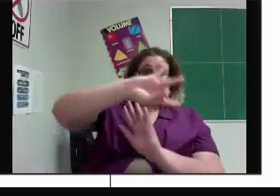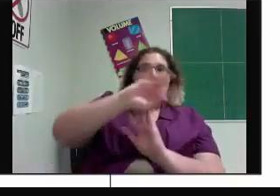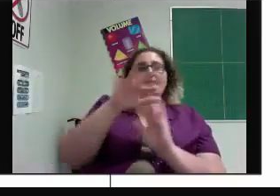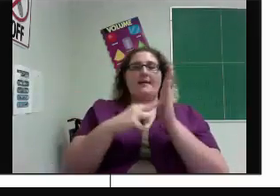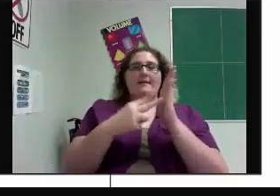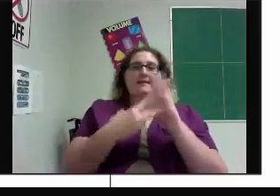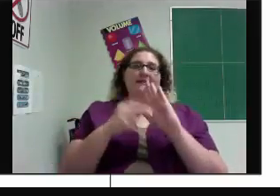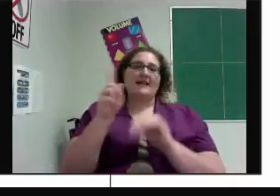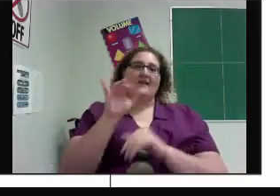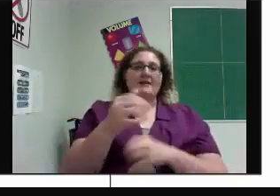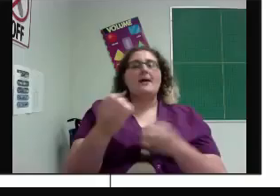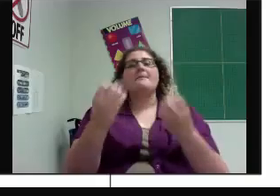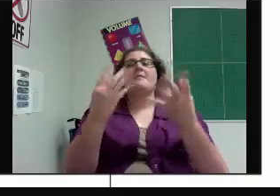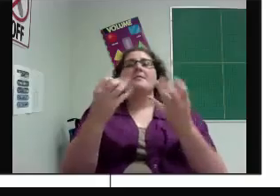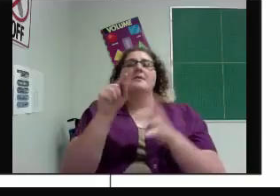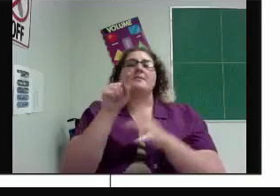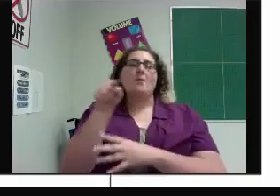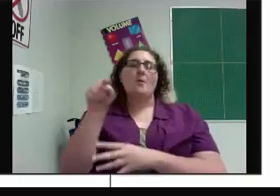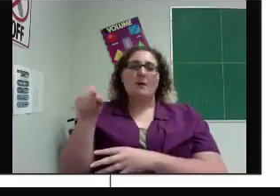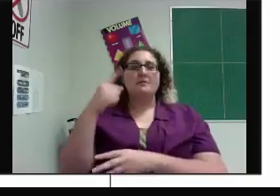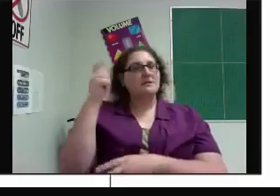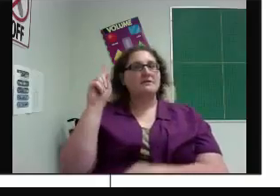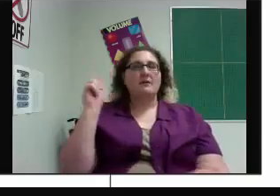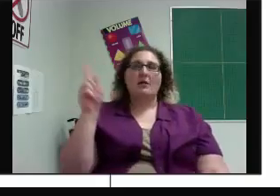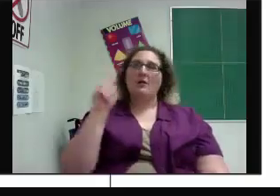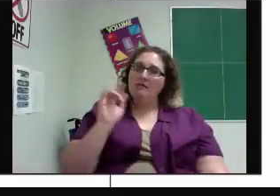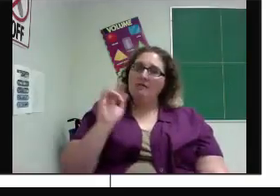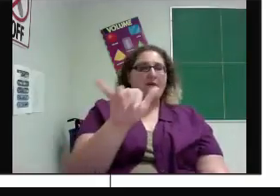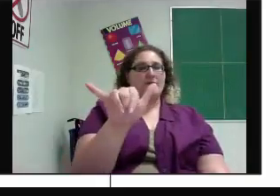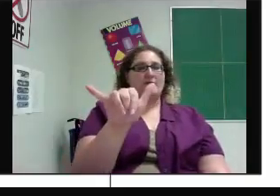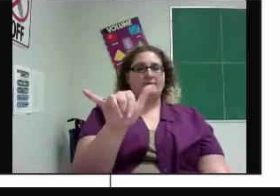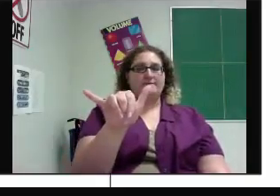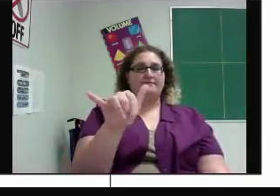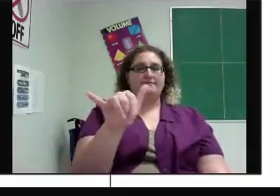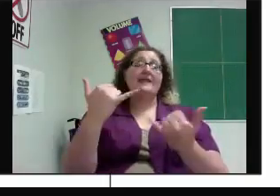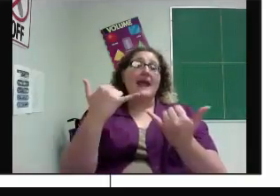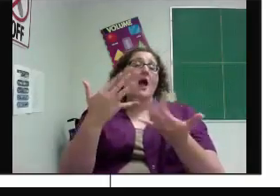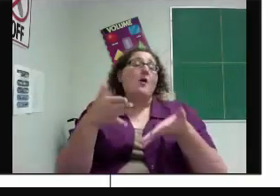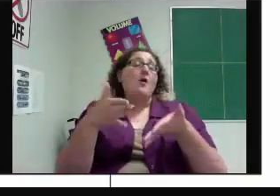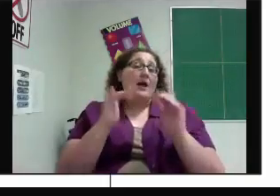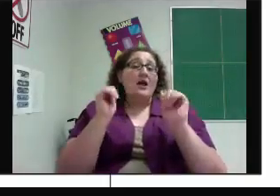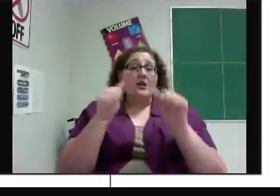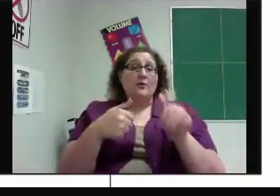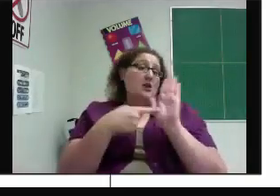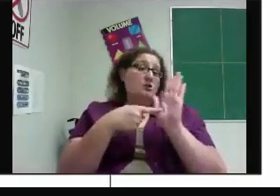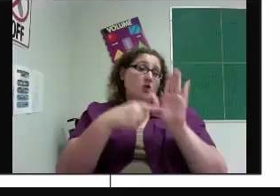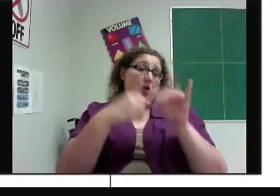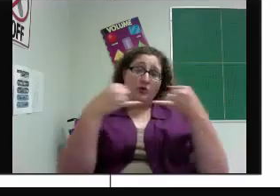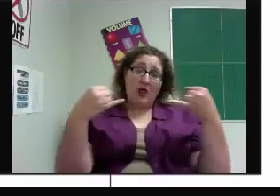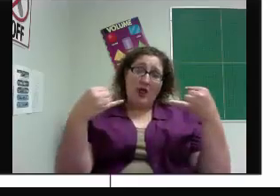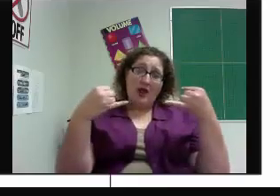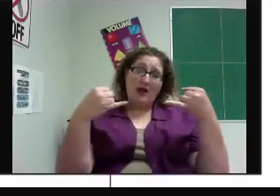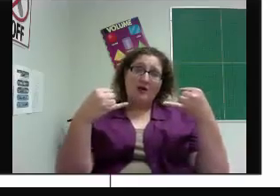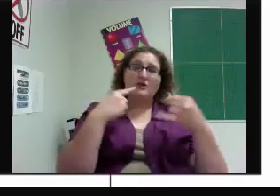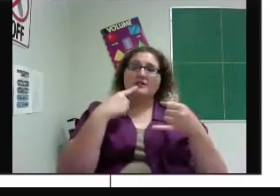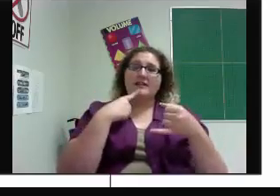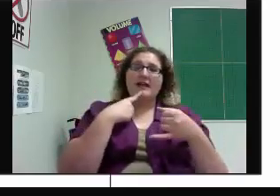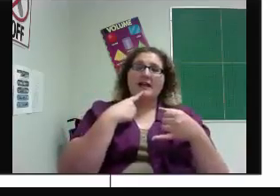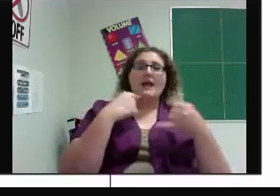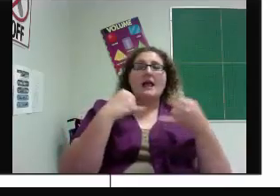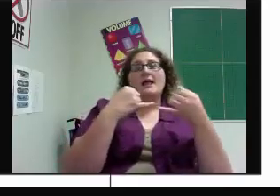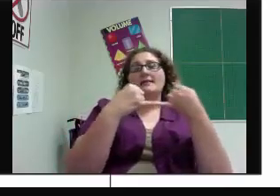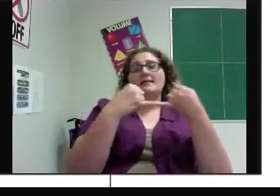points. And it's because it goes on and on forever. Now, a way you could indicate a line is you can say it's